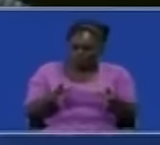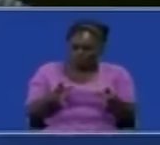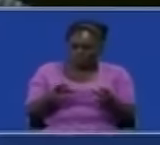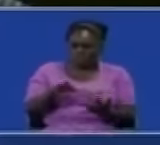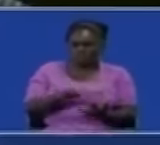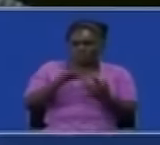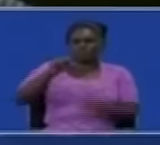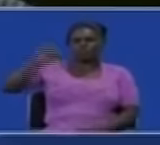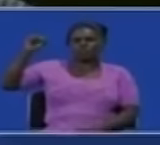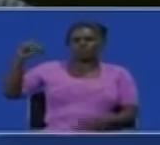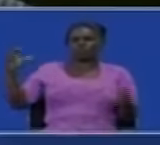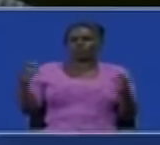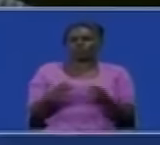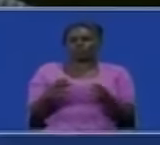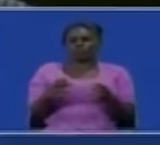especially by our political class,